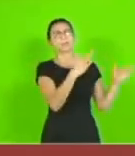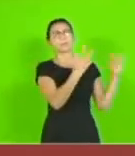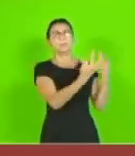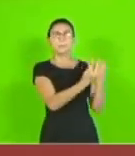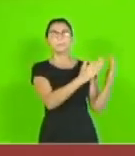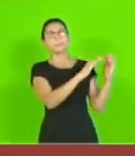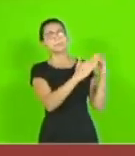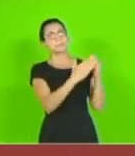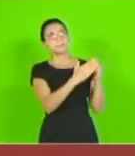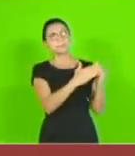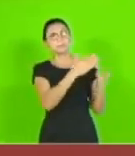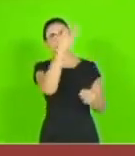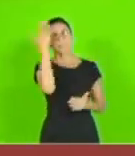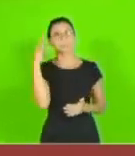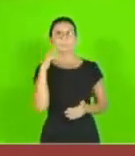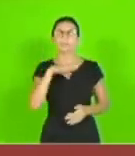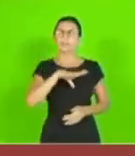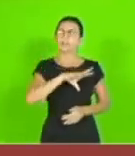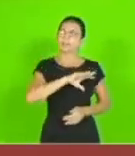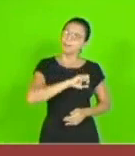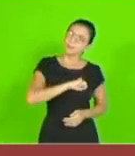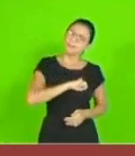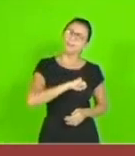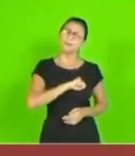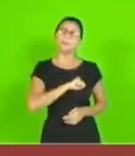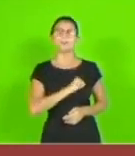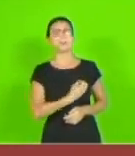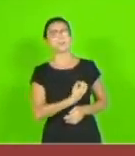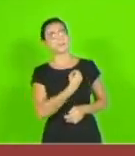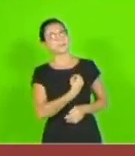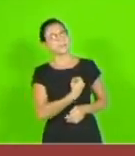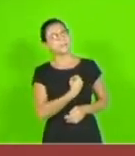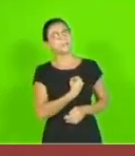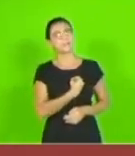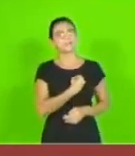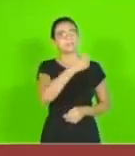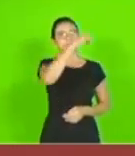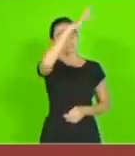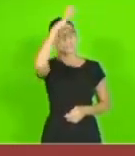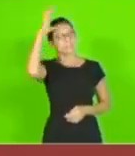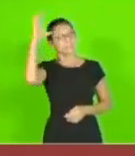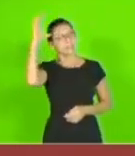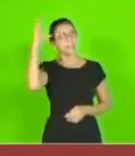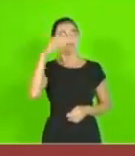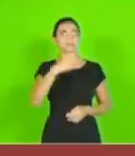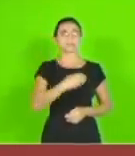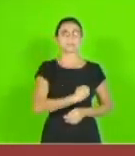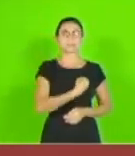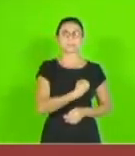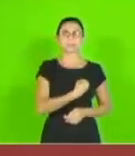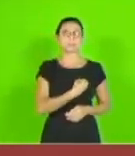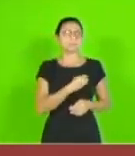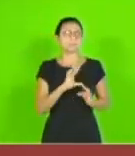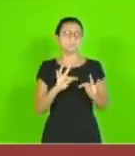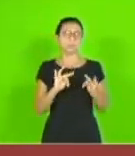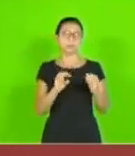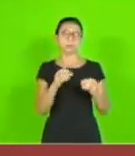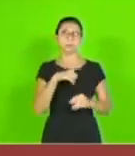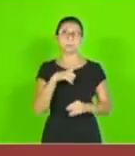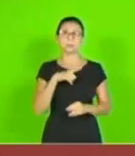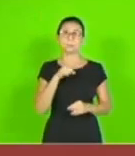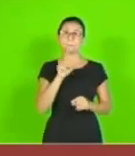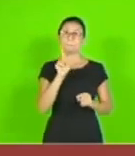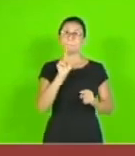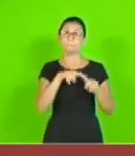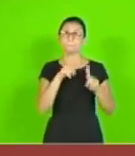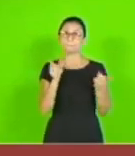outside, and there are so many people outside, people you live with, your families, your friends, everything's out in the